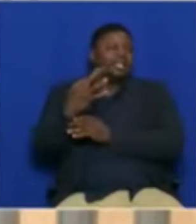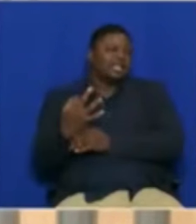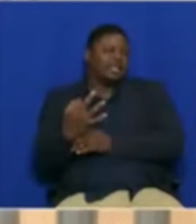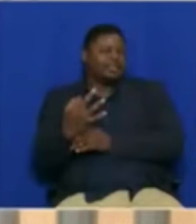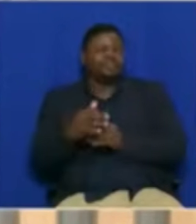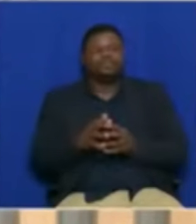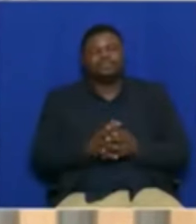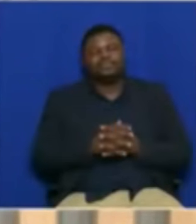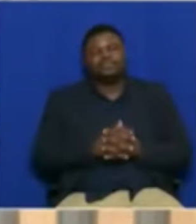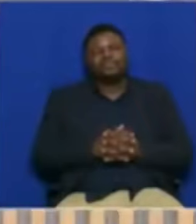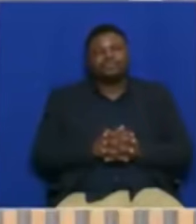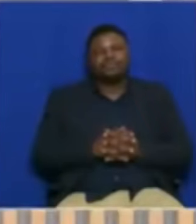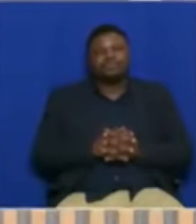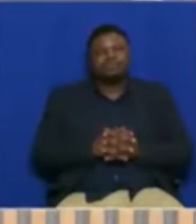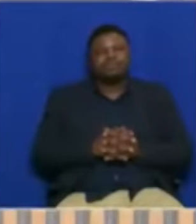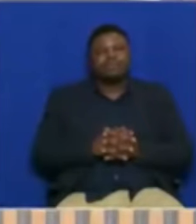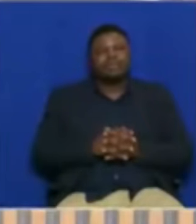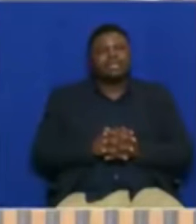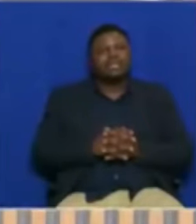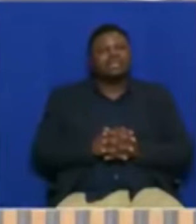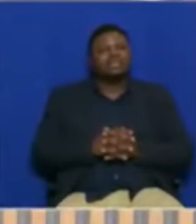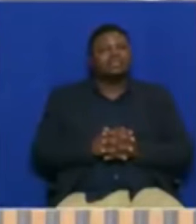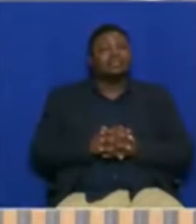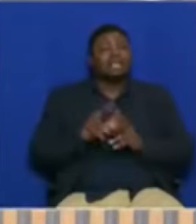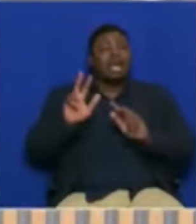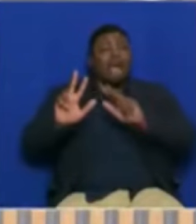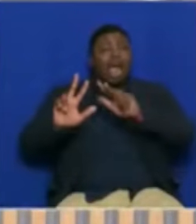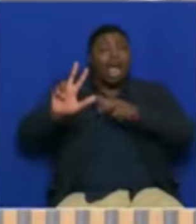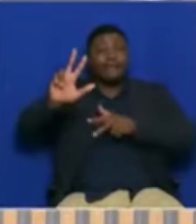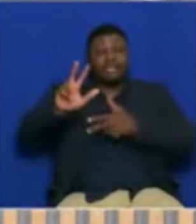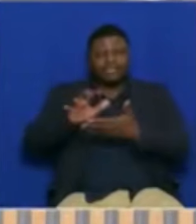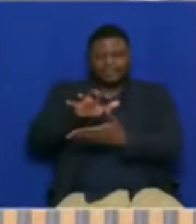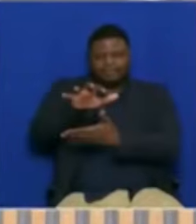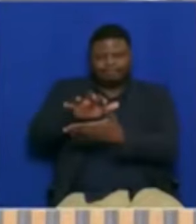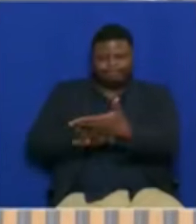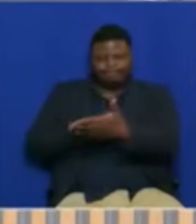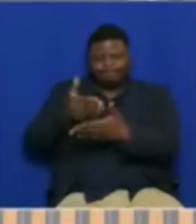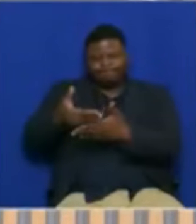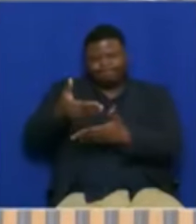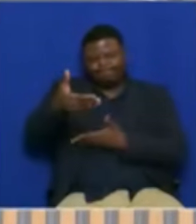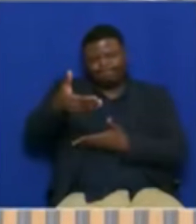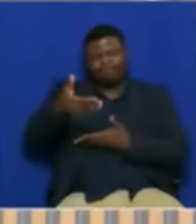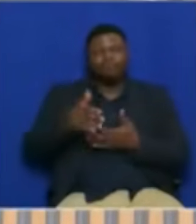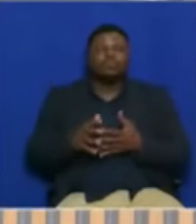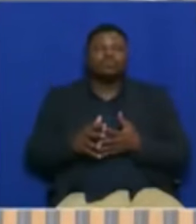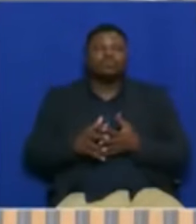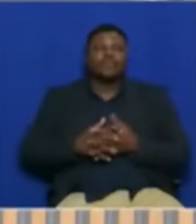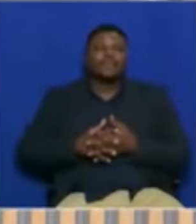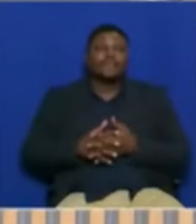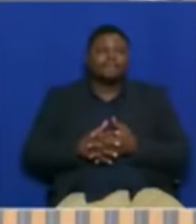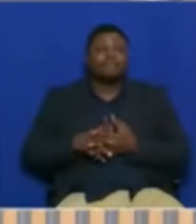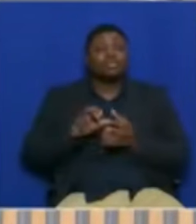In that affidavit, in support of that application for warrant of arrest,